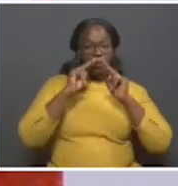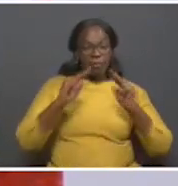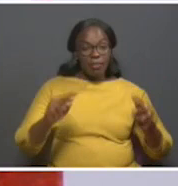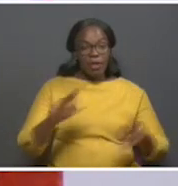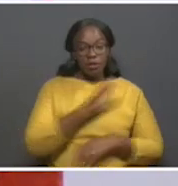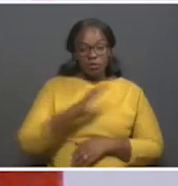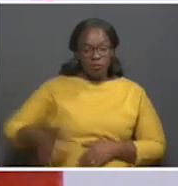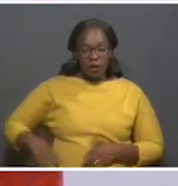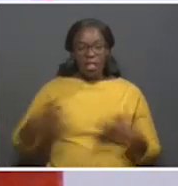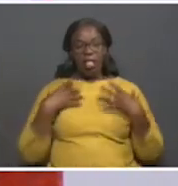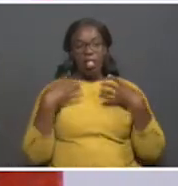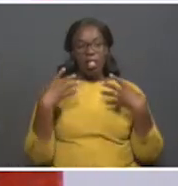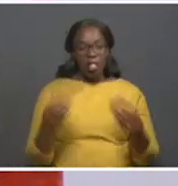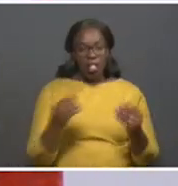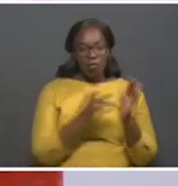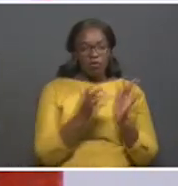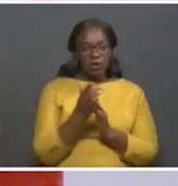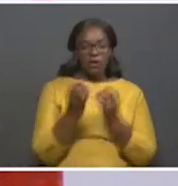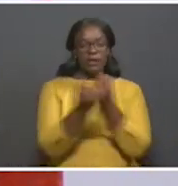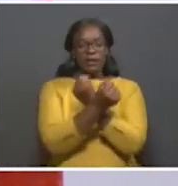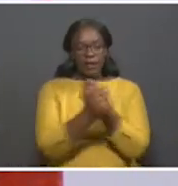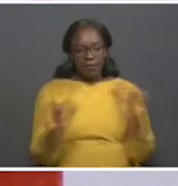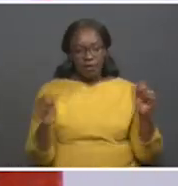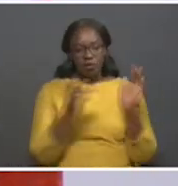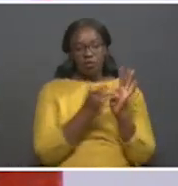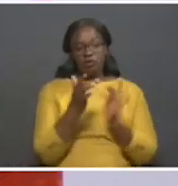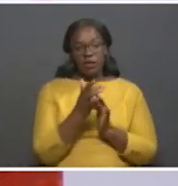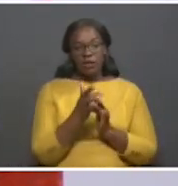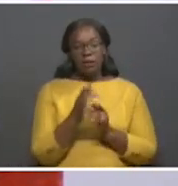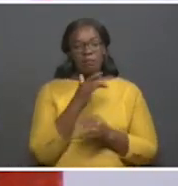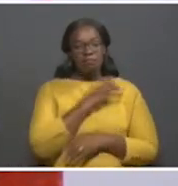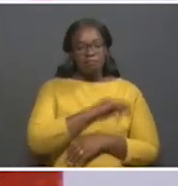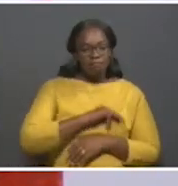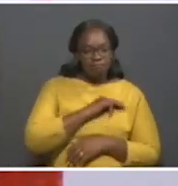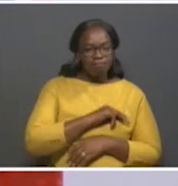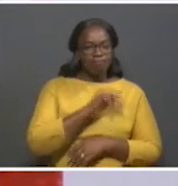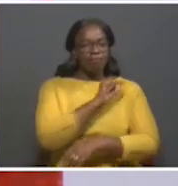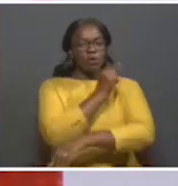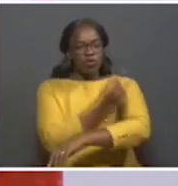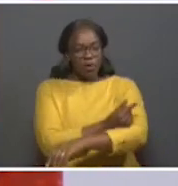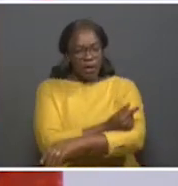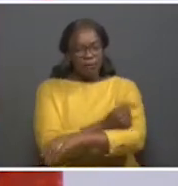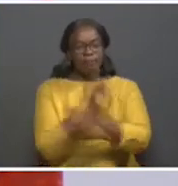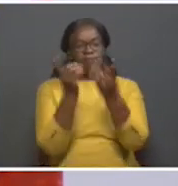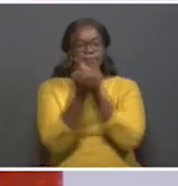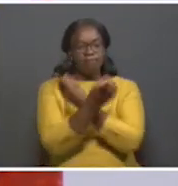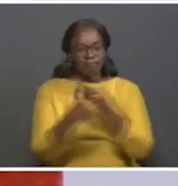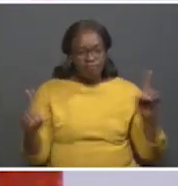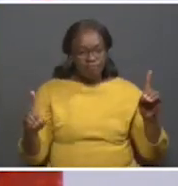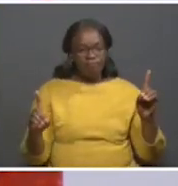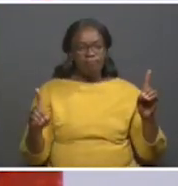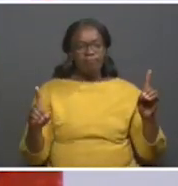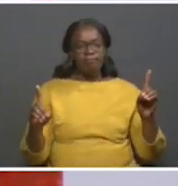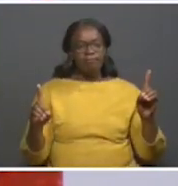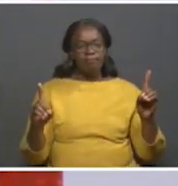the healing of Jesus, the salvation of Jesus is mercy, is grace, is deliverance, is unlimited